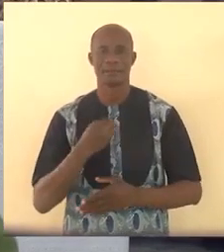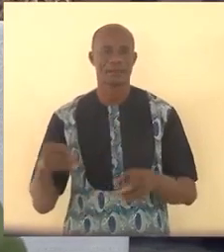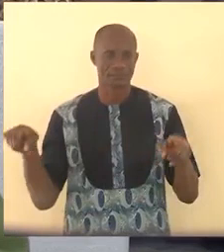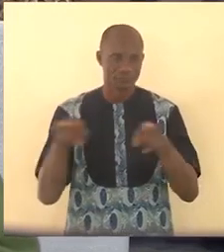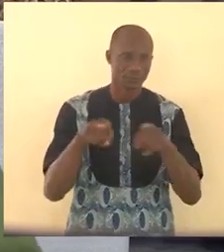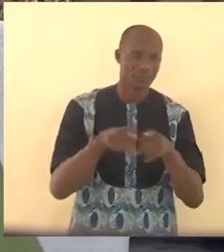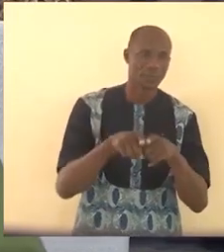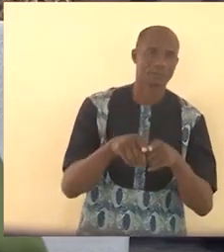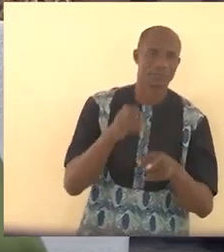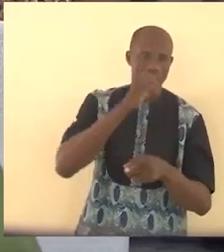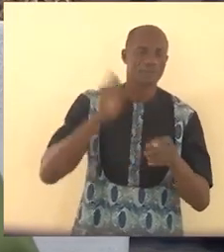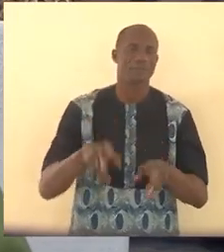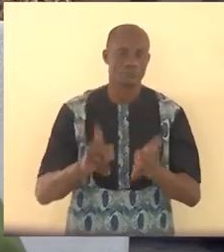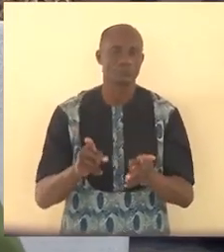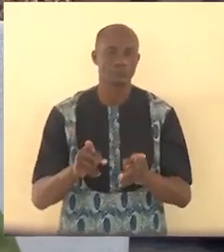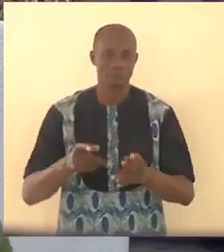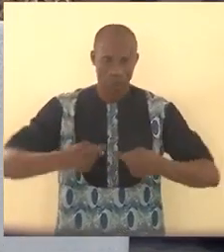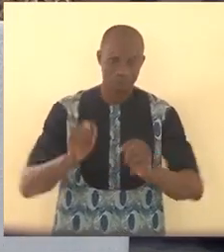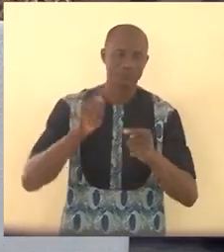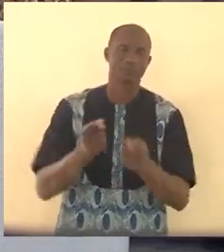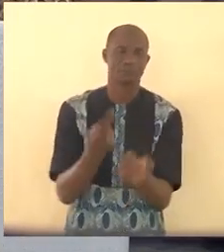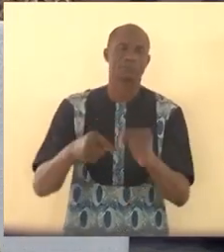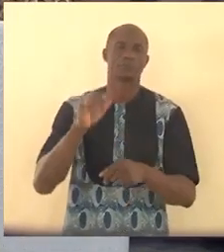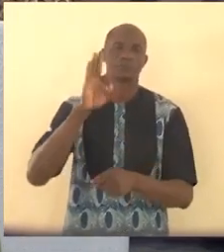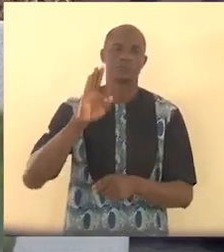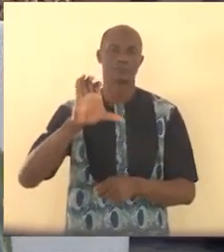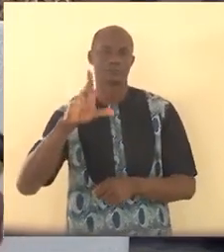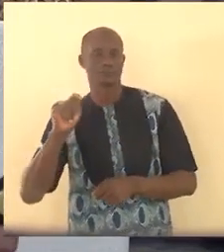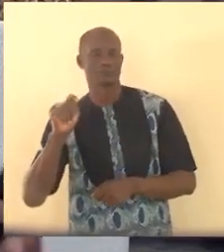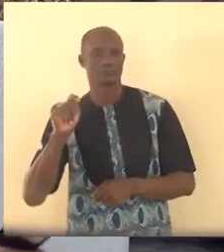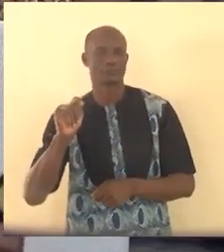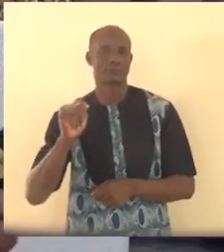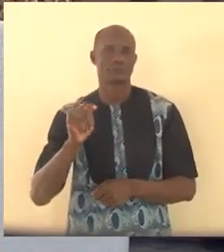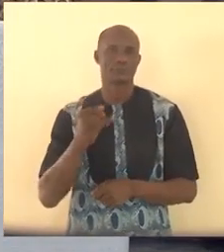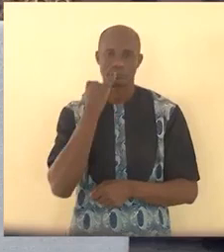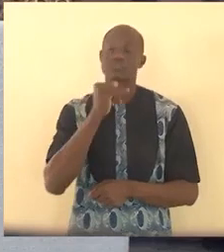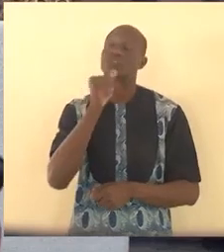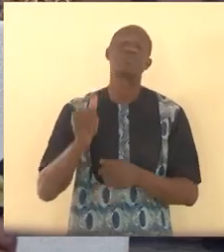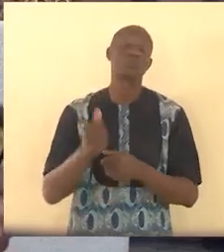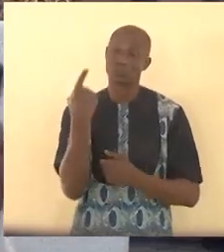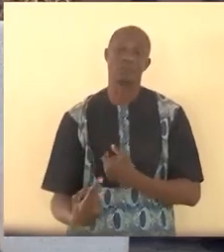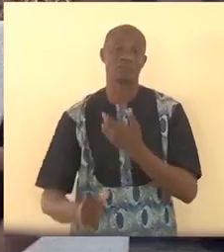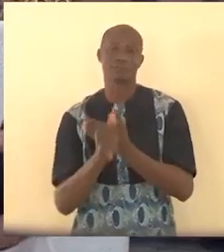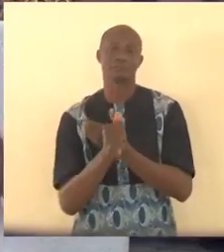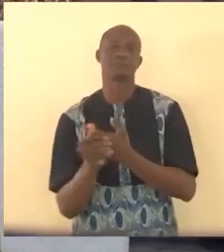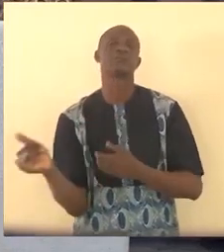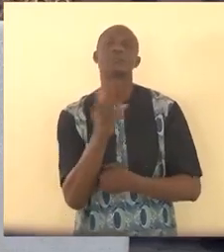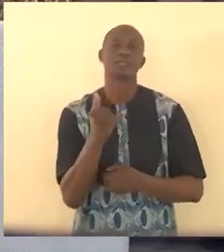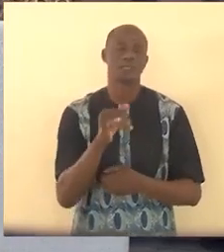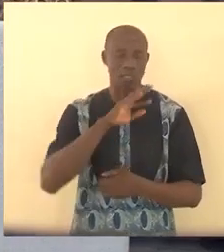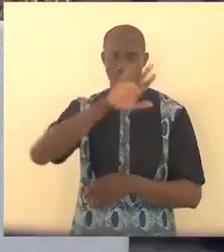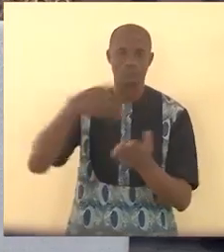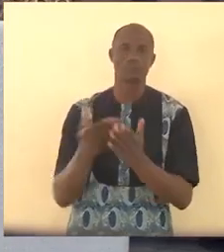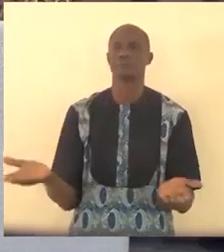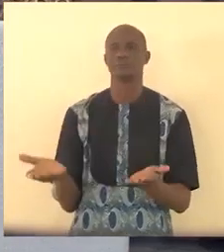And as terrorists threaten to invade FCT, and it's not just a threat, they are